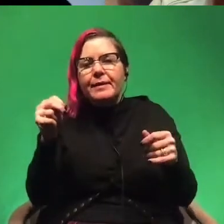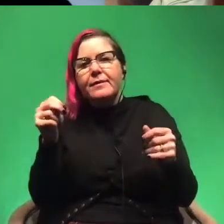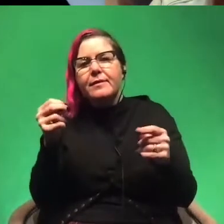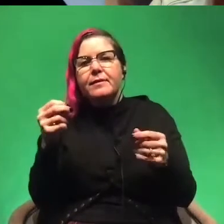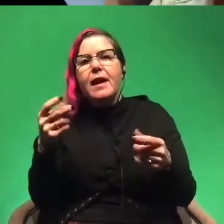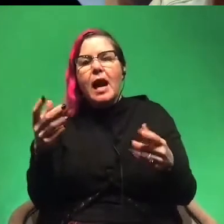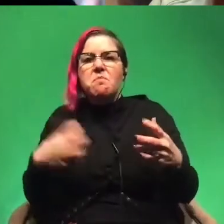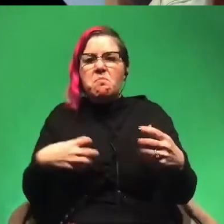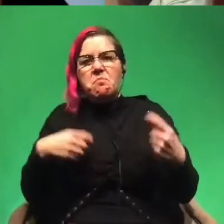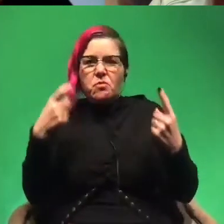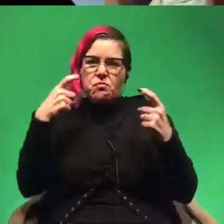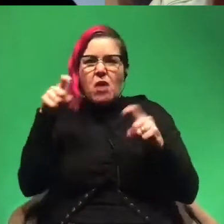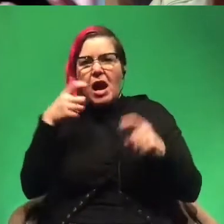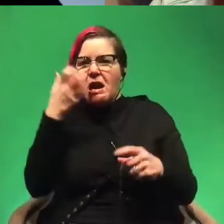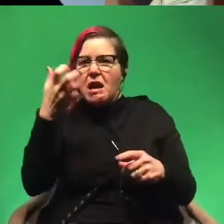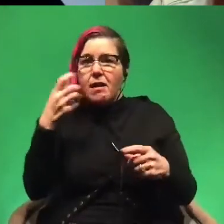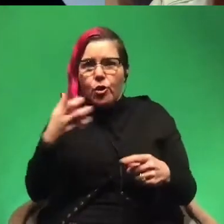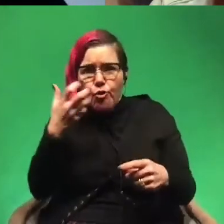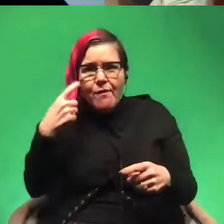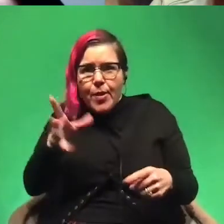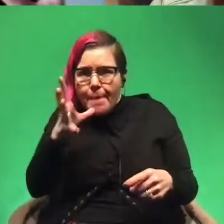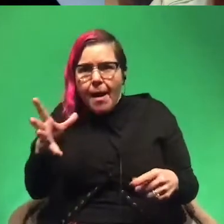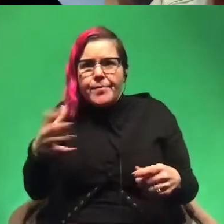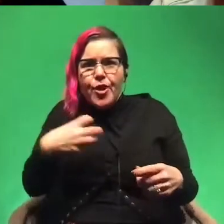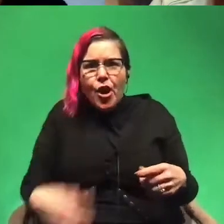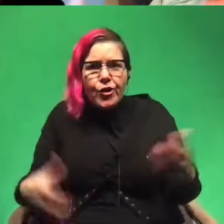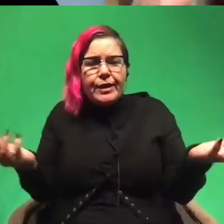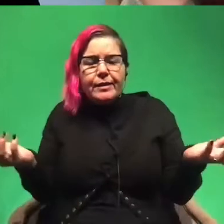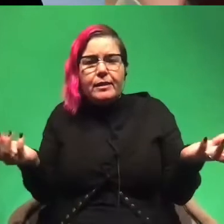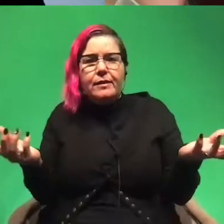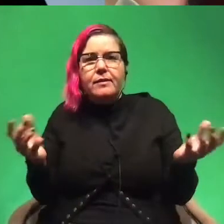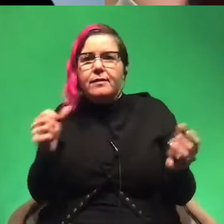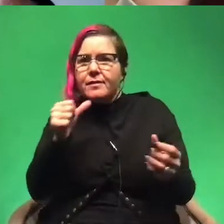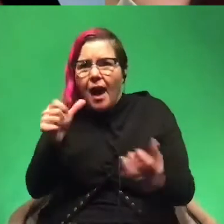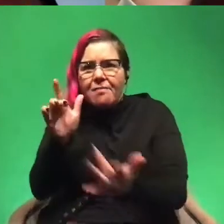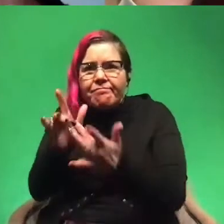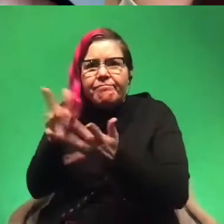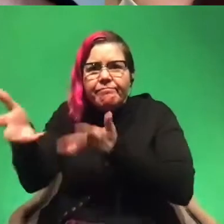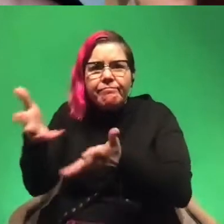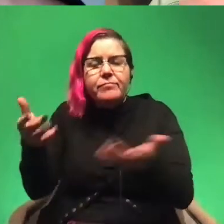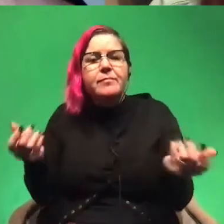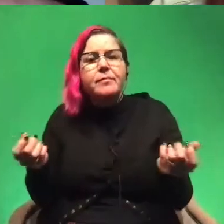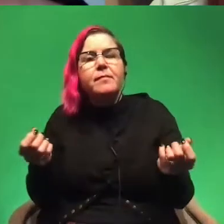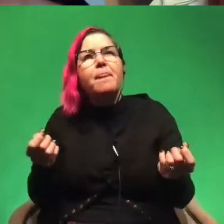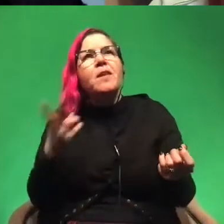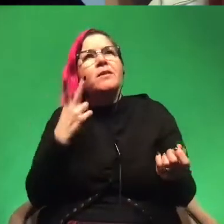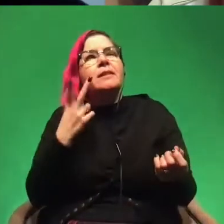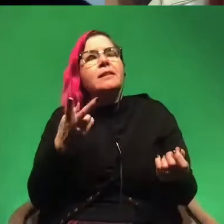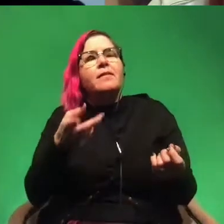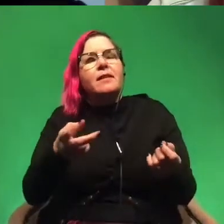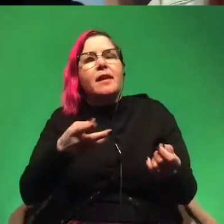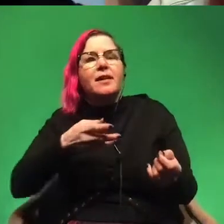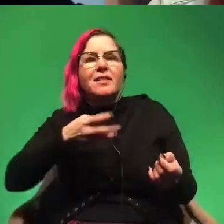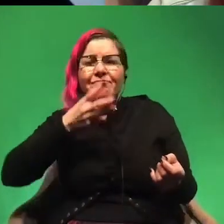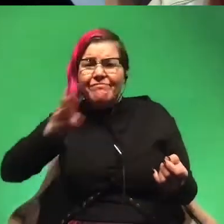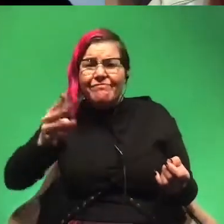crying. They're crying for their mother. They're crying because they're hungry. They're crying because they're not having contact. So we see this, you know, this disregard